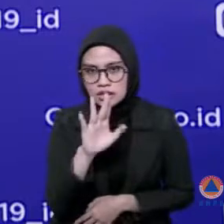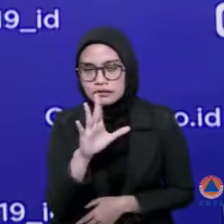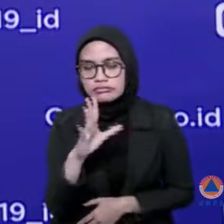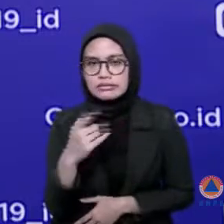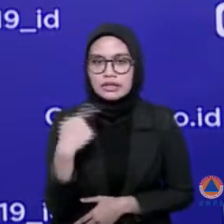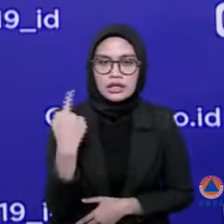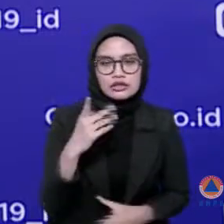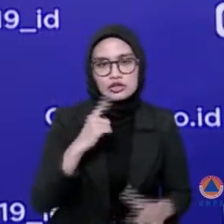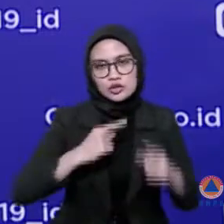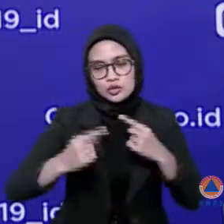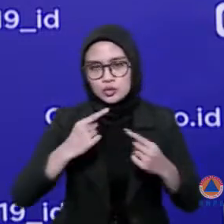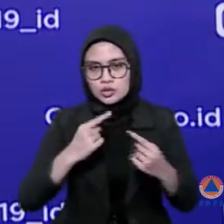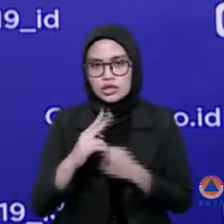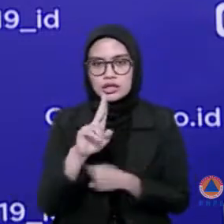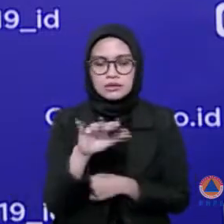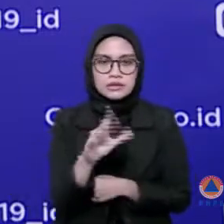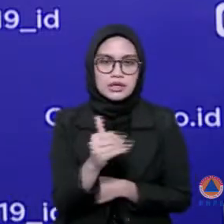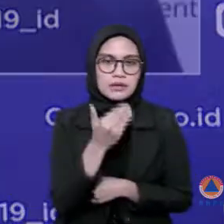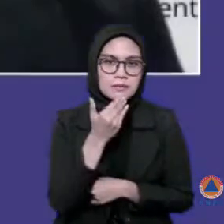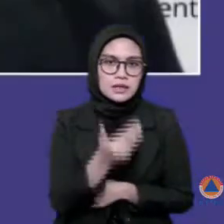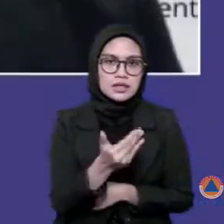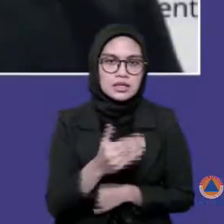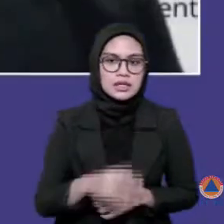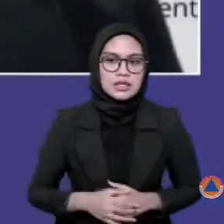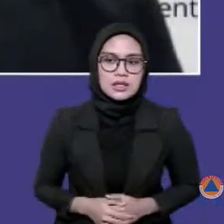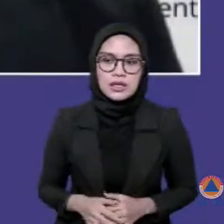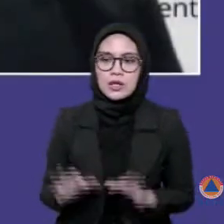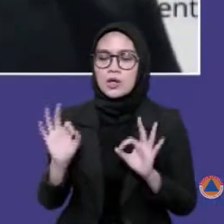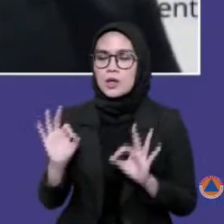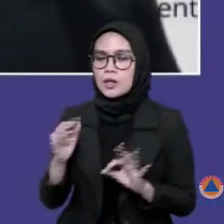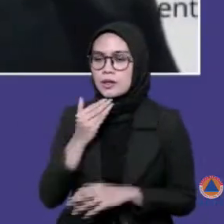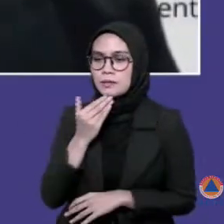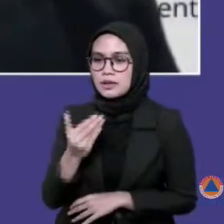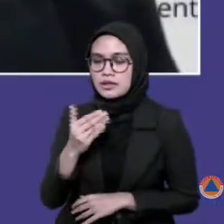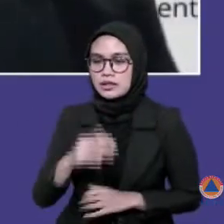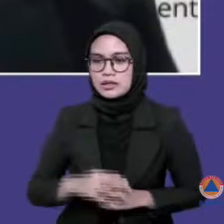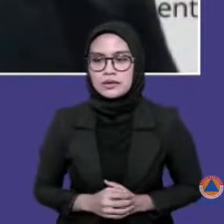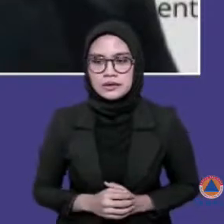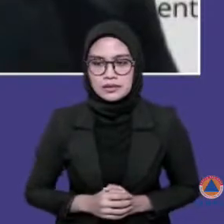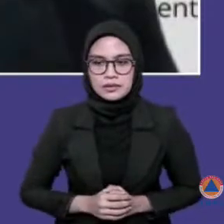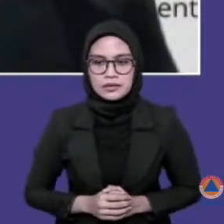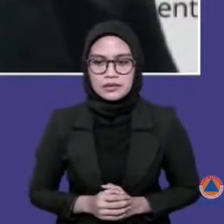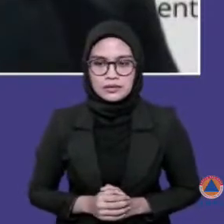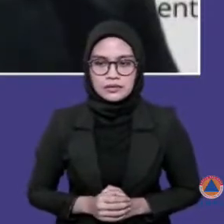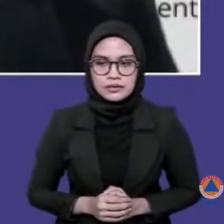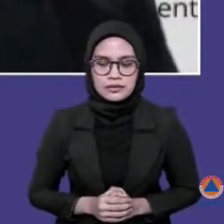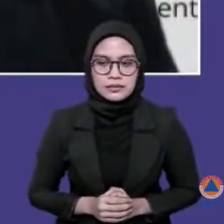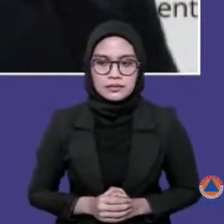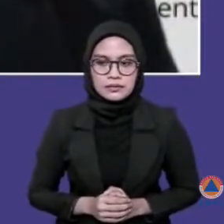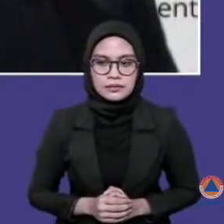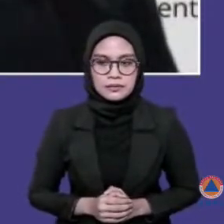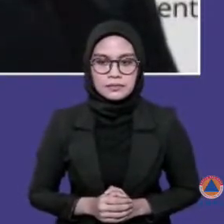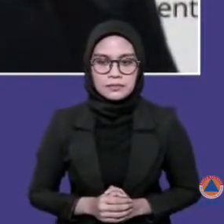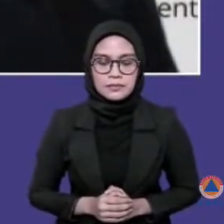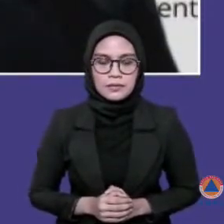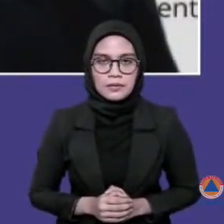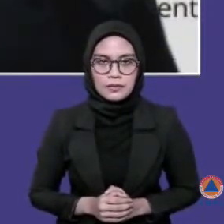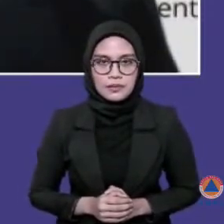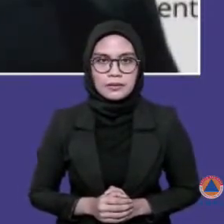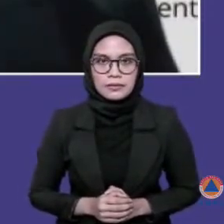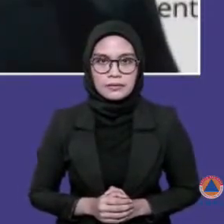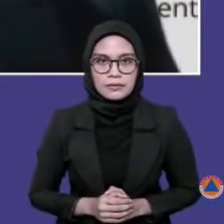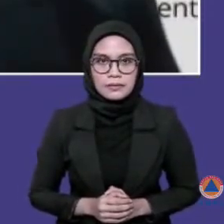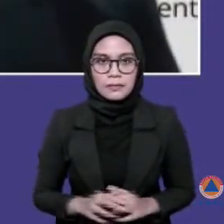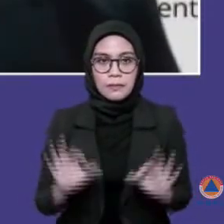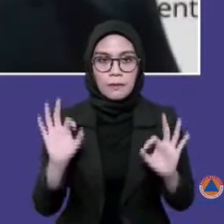discuss and answers. Thank you. So if people would like to post any questions,